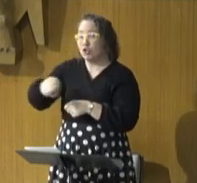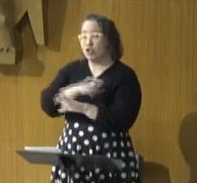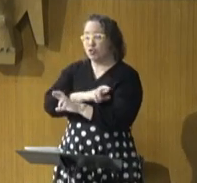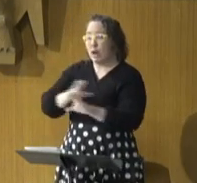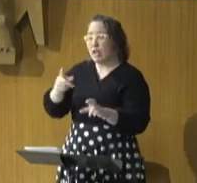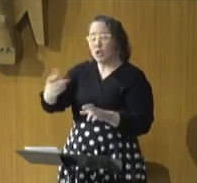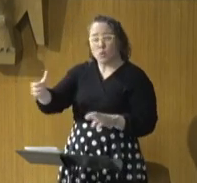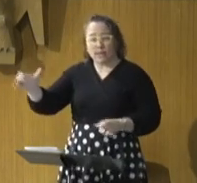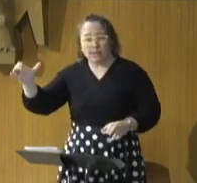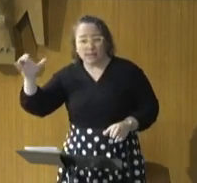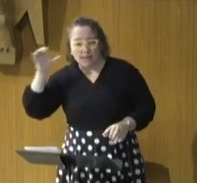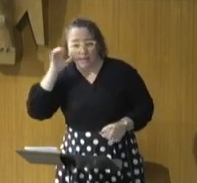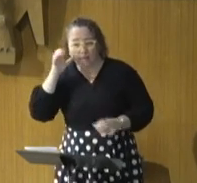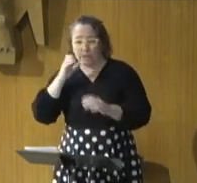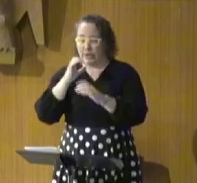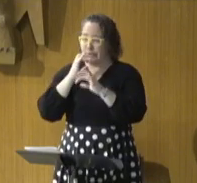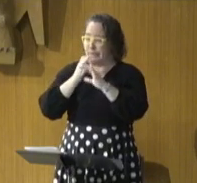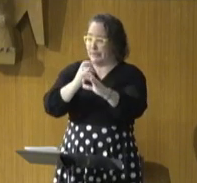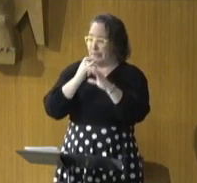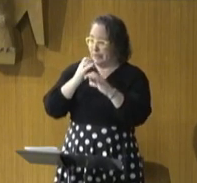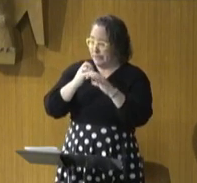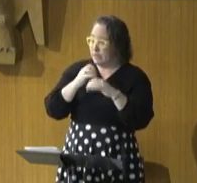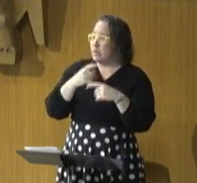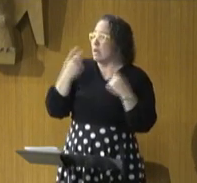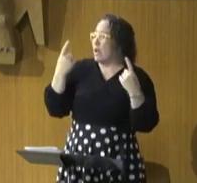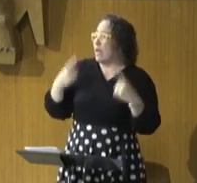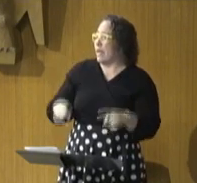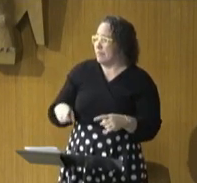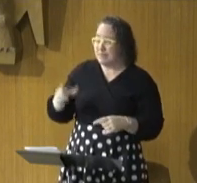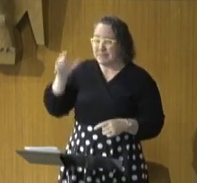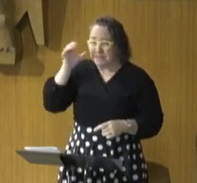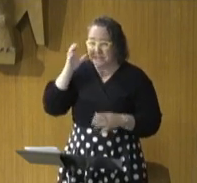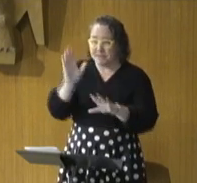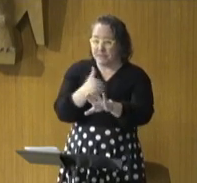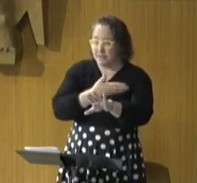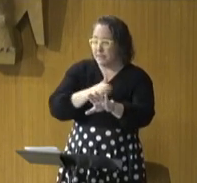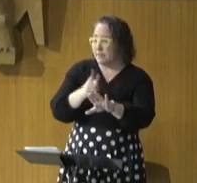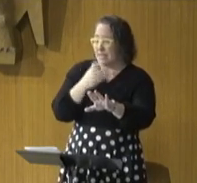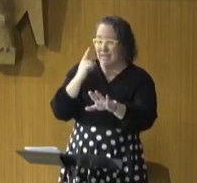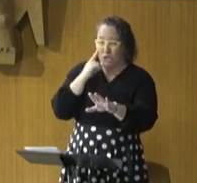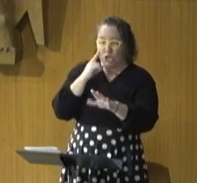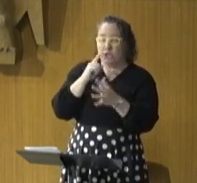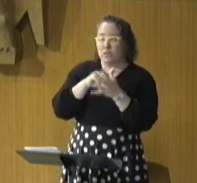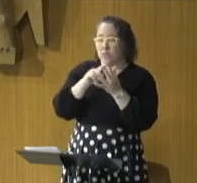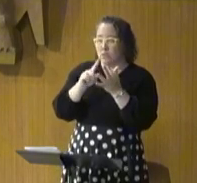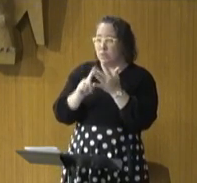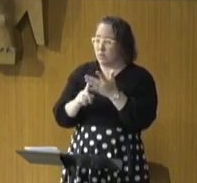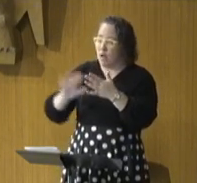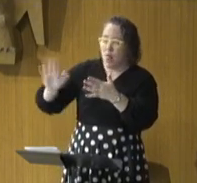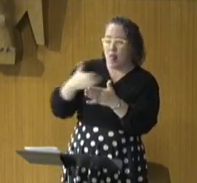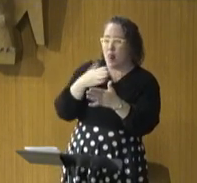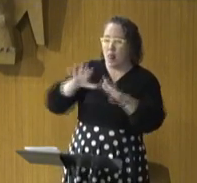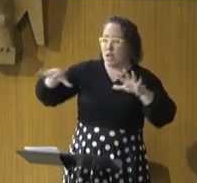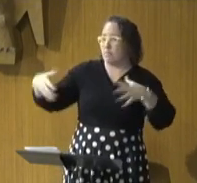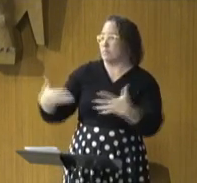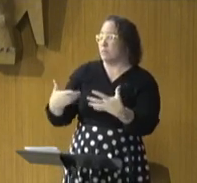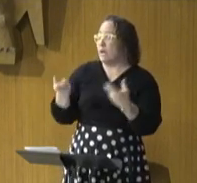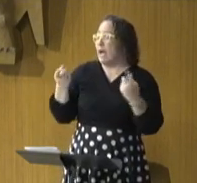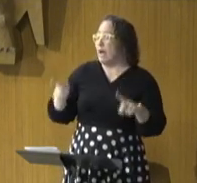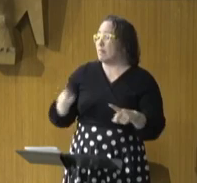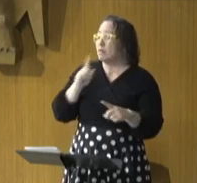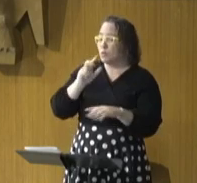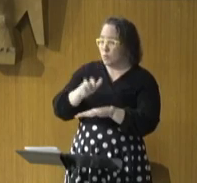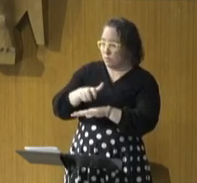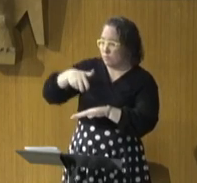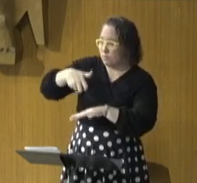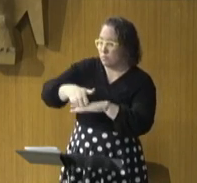you hear the sound of the horn, the pipe, the lyre, the trigon, the harp, the drum, and the entire musical ensemble, to fall